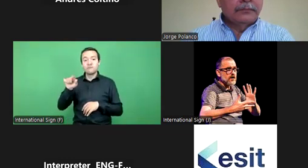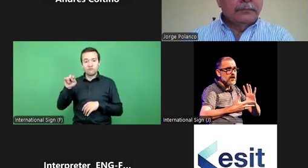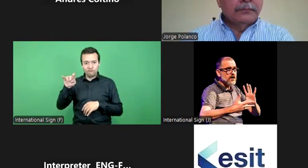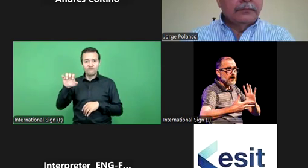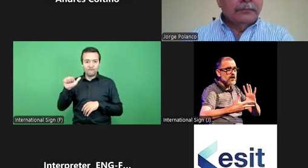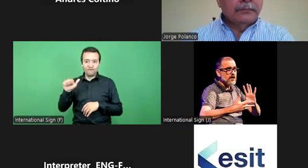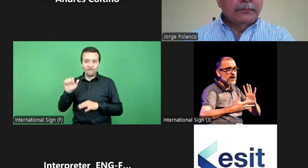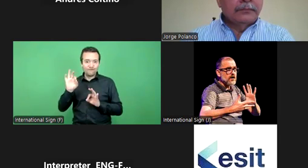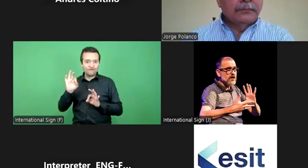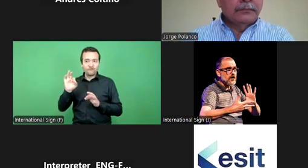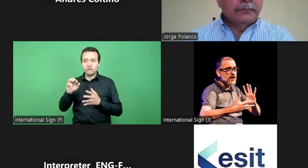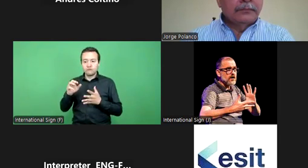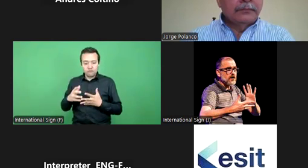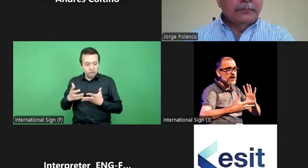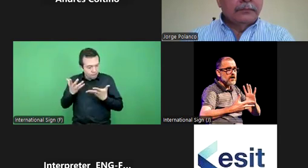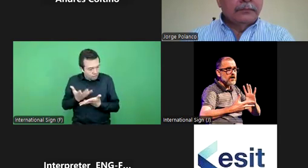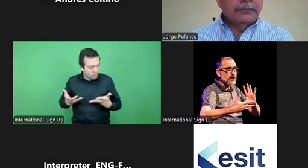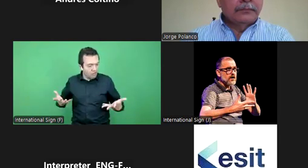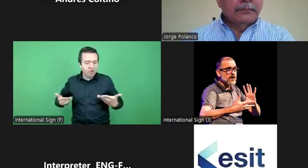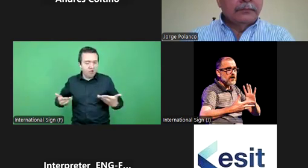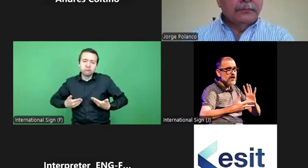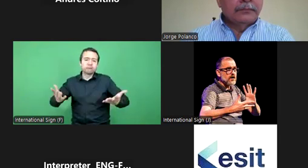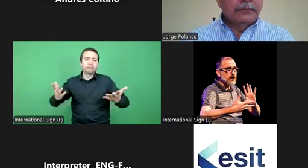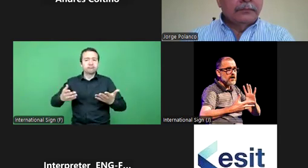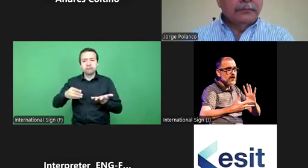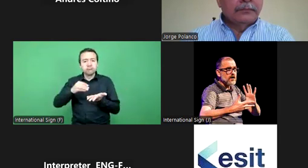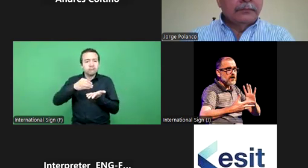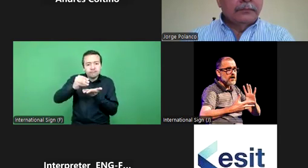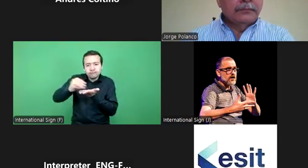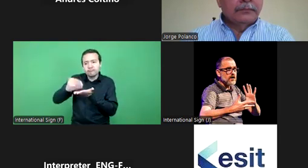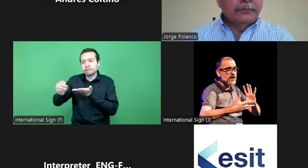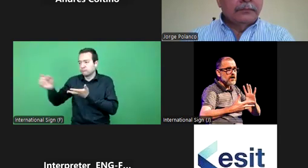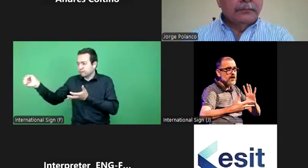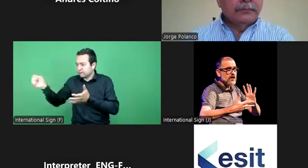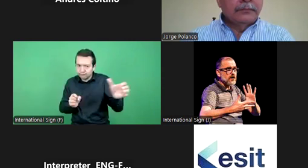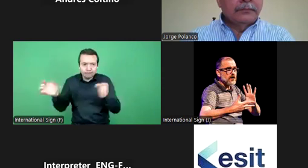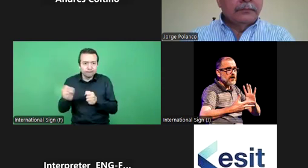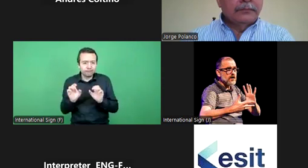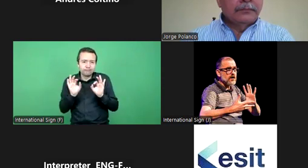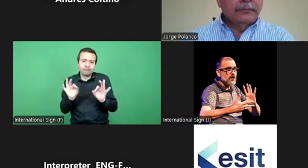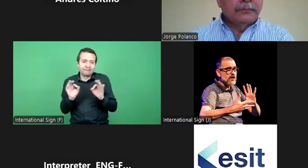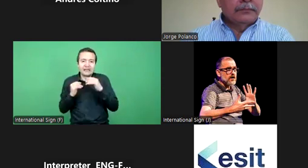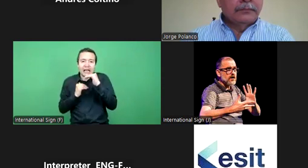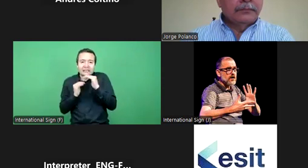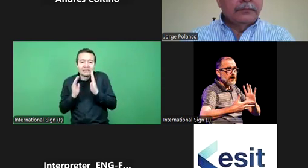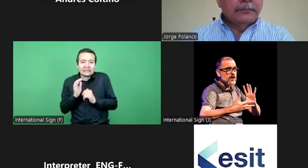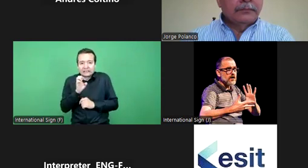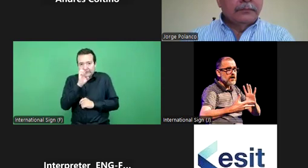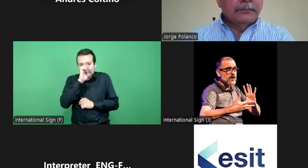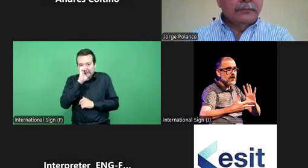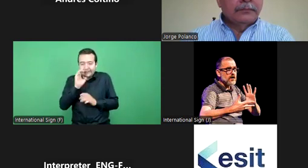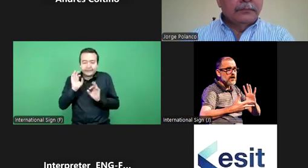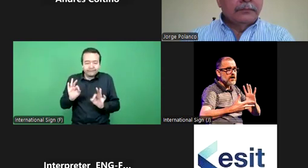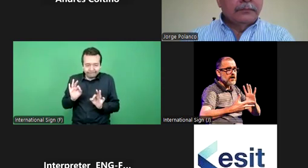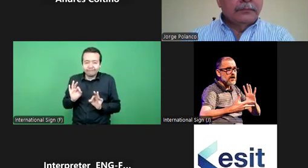was one of the challenges that we had. It have been identified as a significant barrier, making it difficult